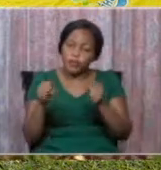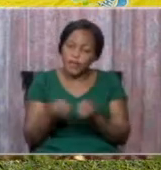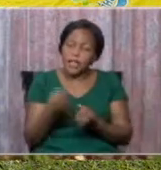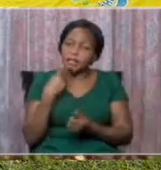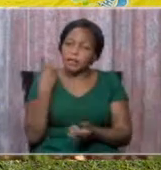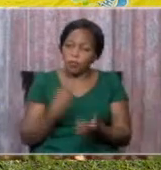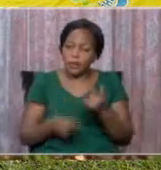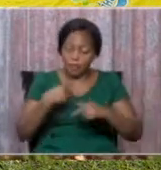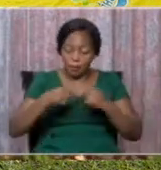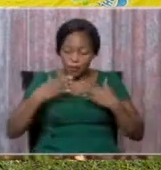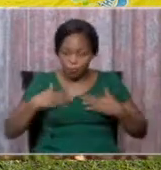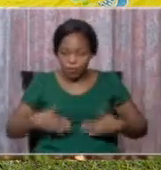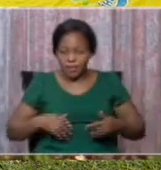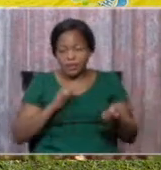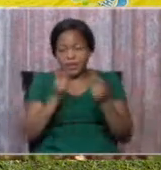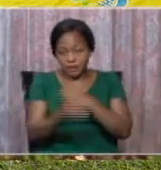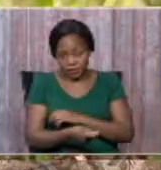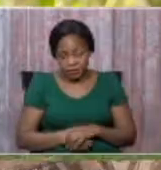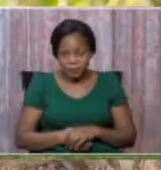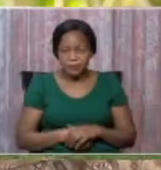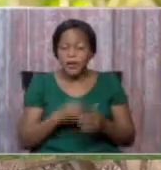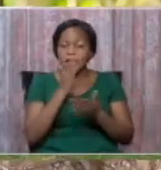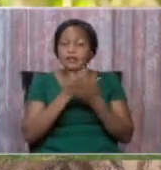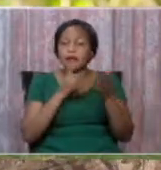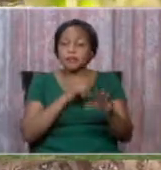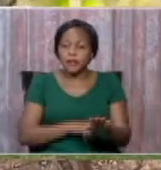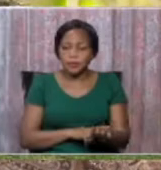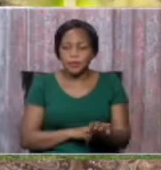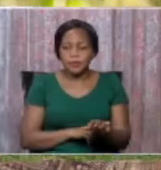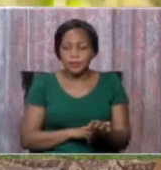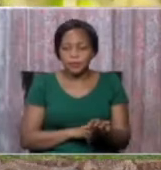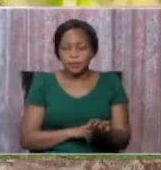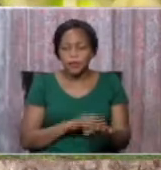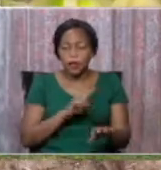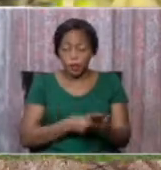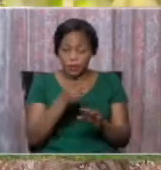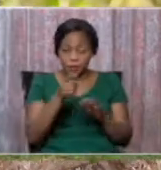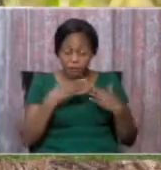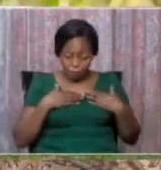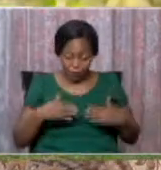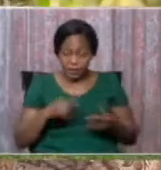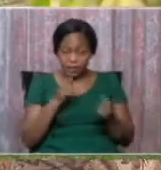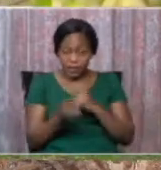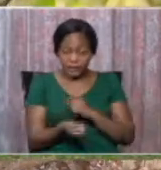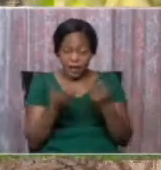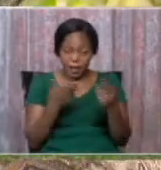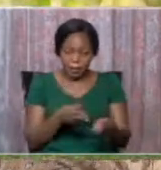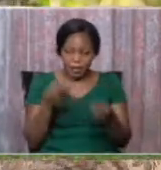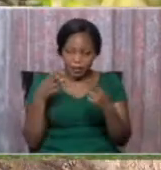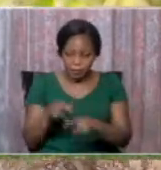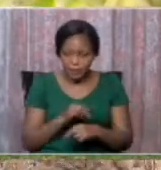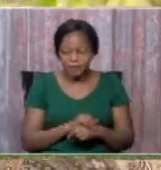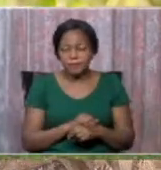there's secretion of sebaceous fluid, and the sebaceous glands can